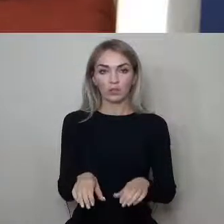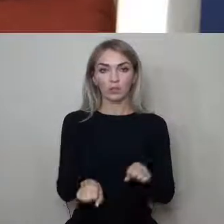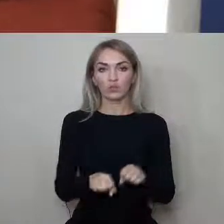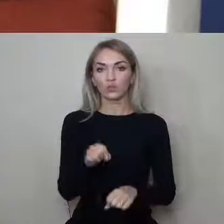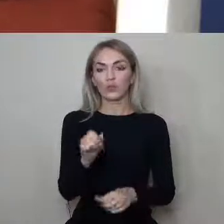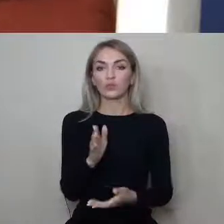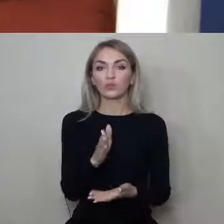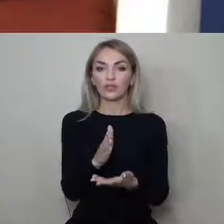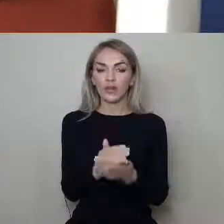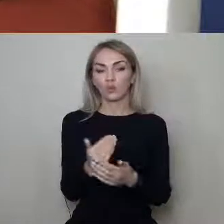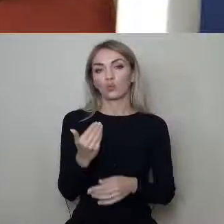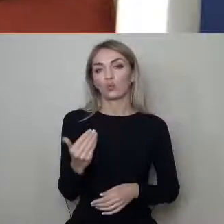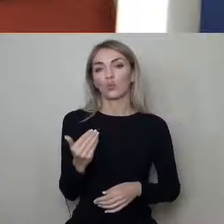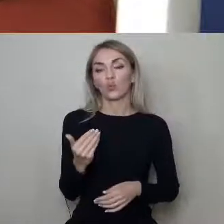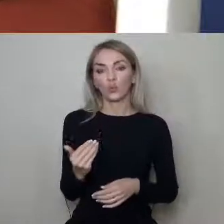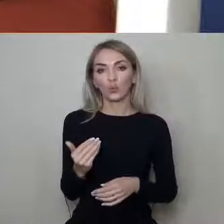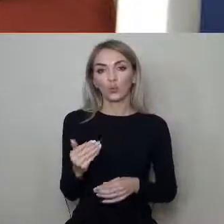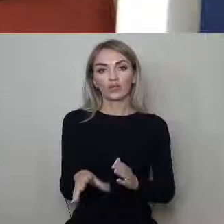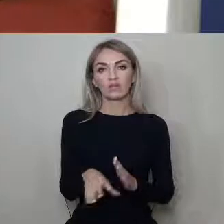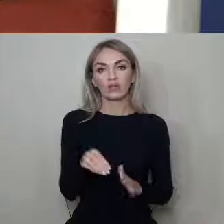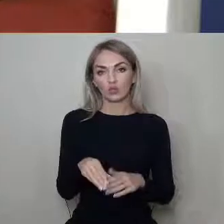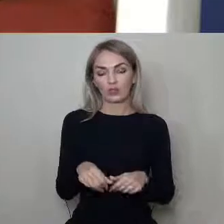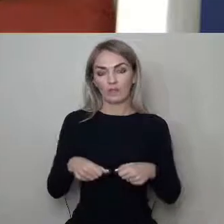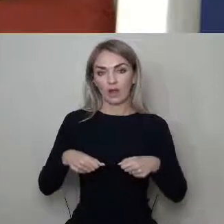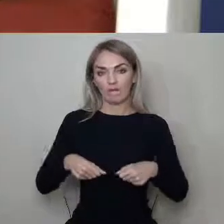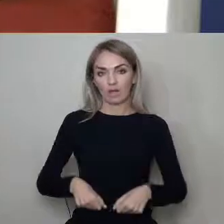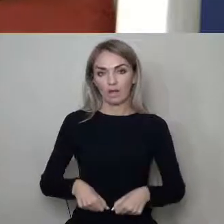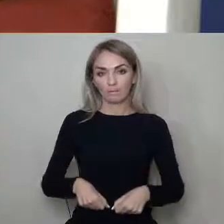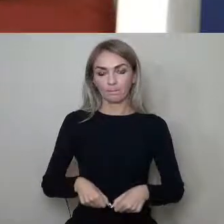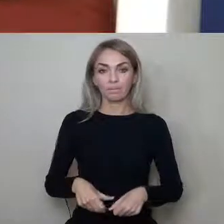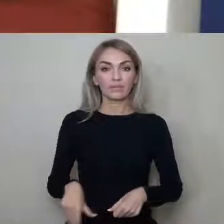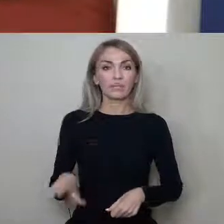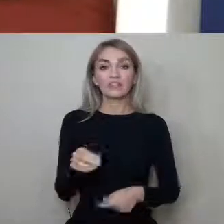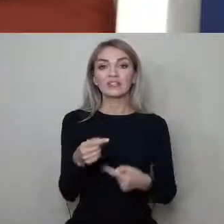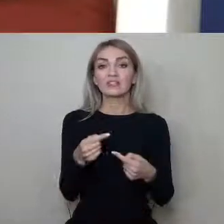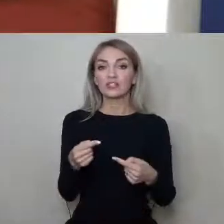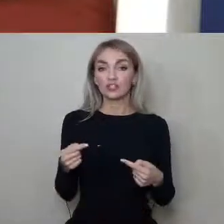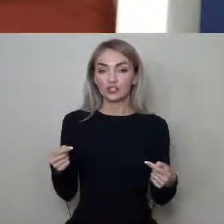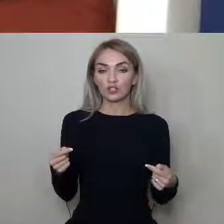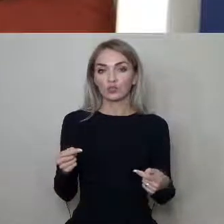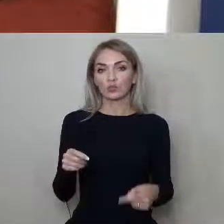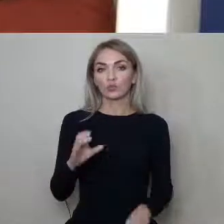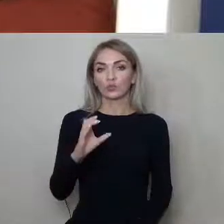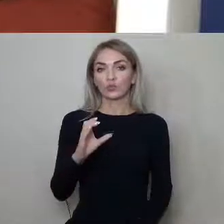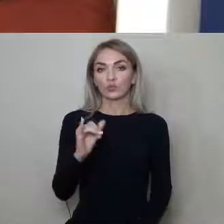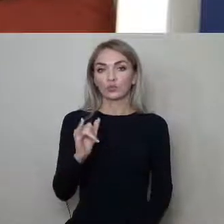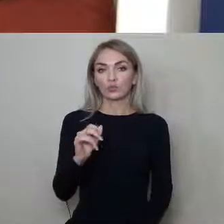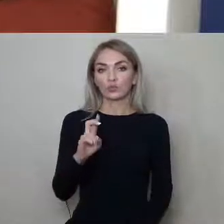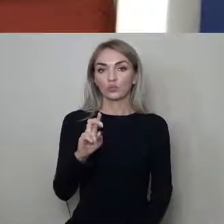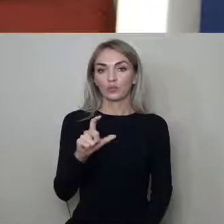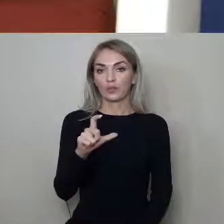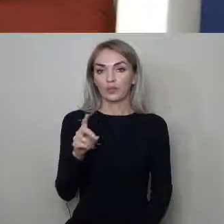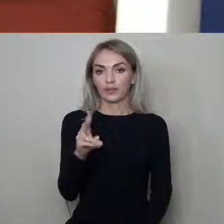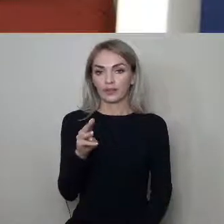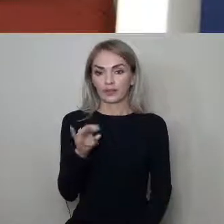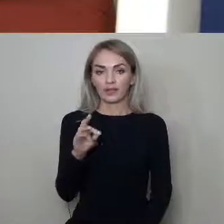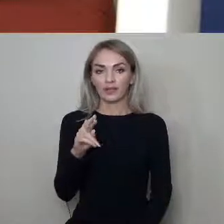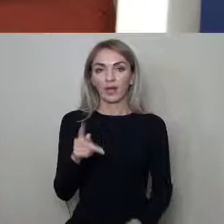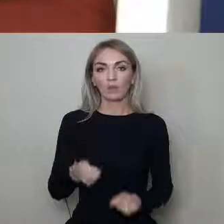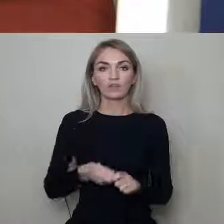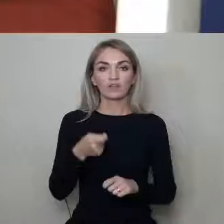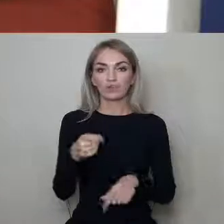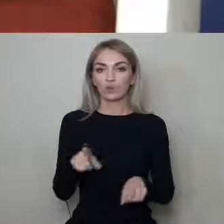substantiate how this decision, action, or inaction violated his election rights. All other